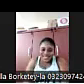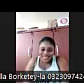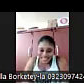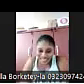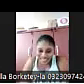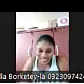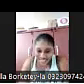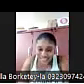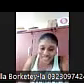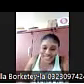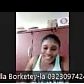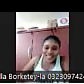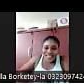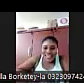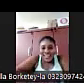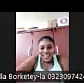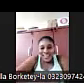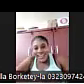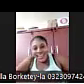D.